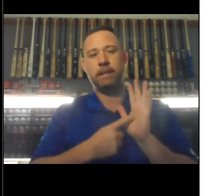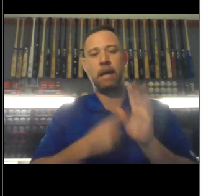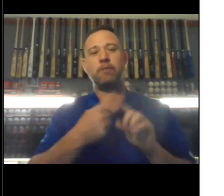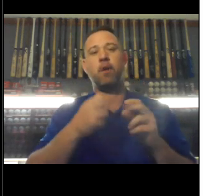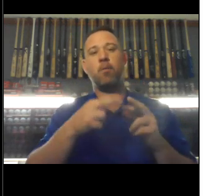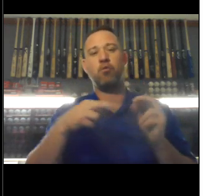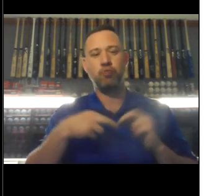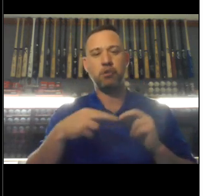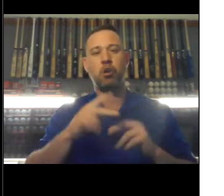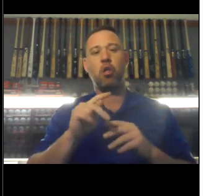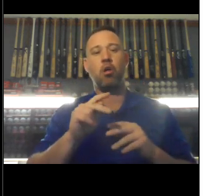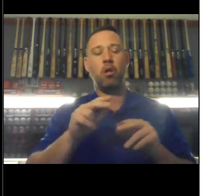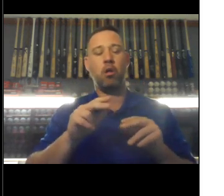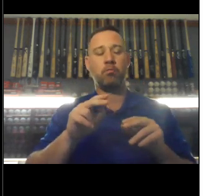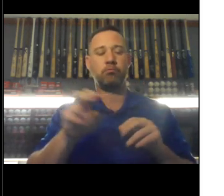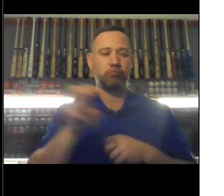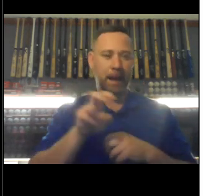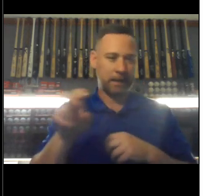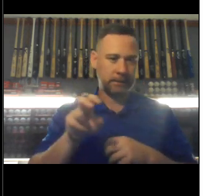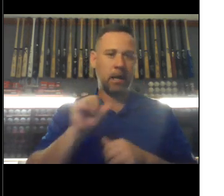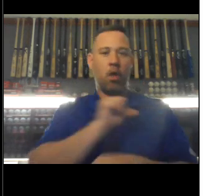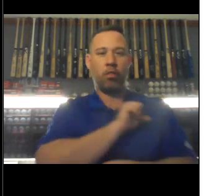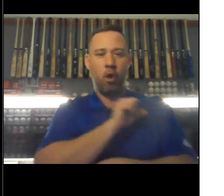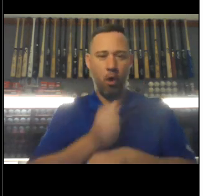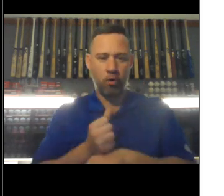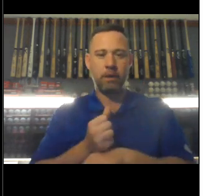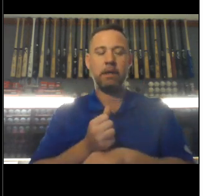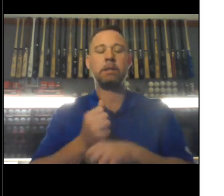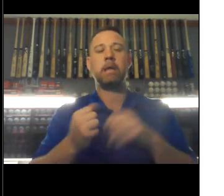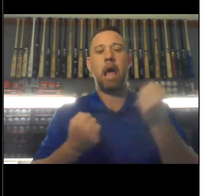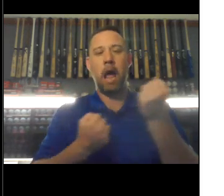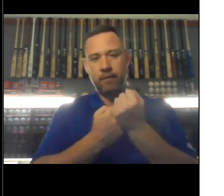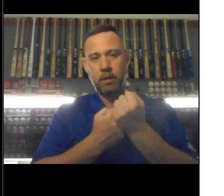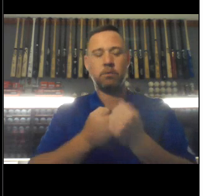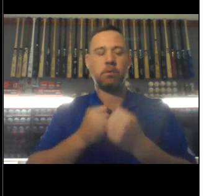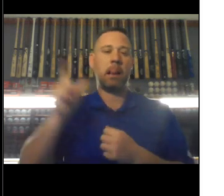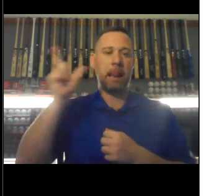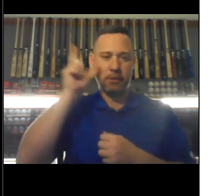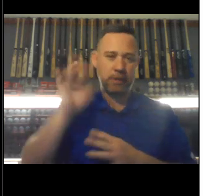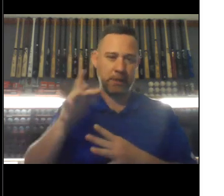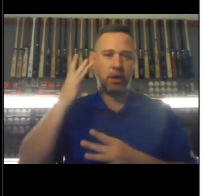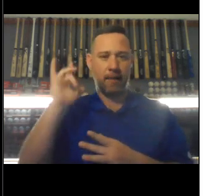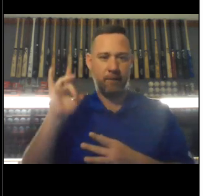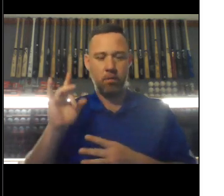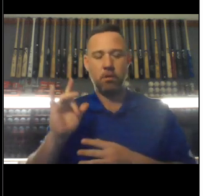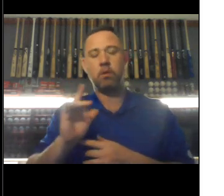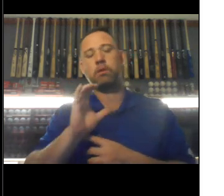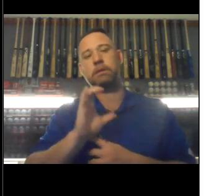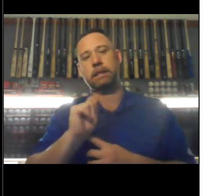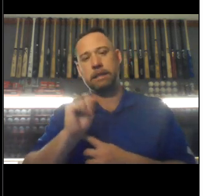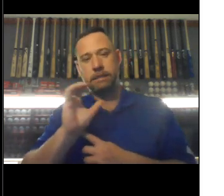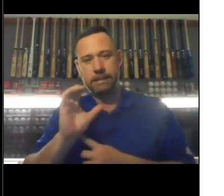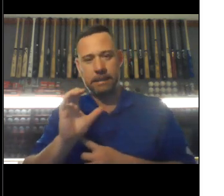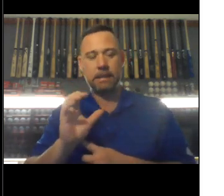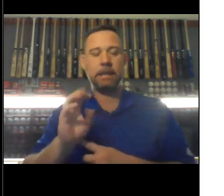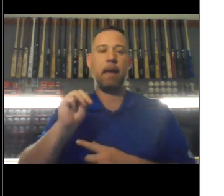transit authorities, transportation advocates, the legislature in California, the CTC,